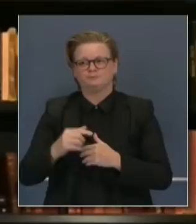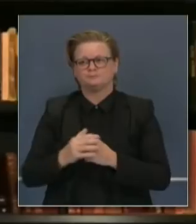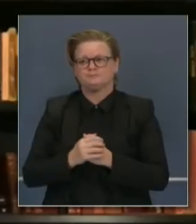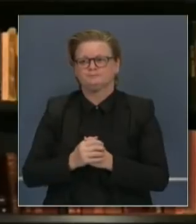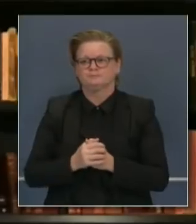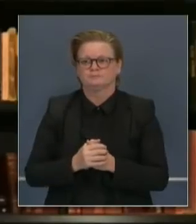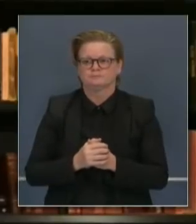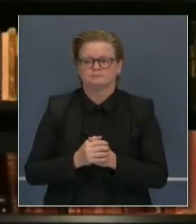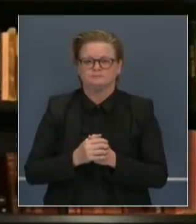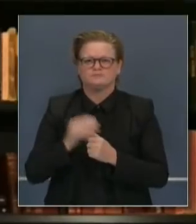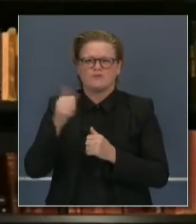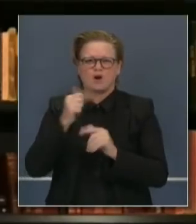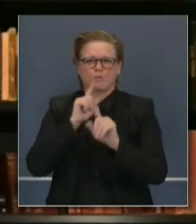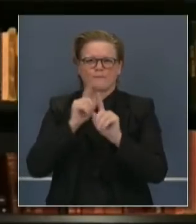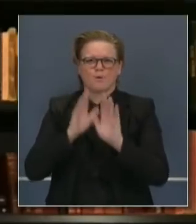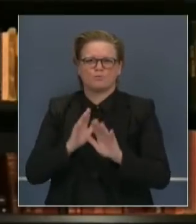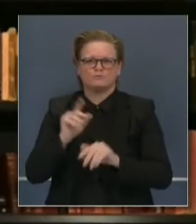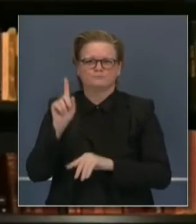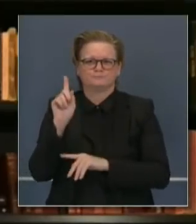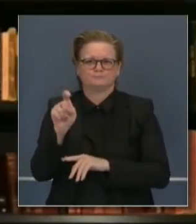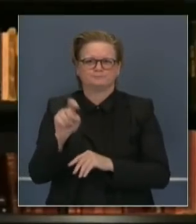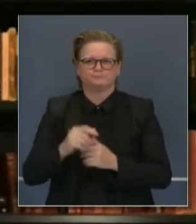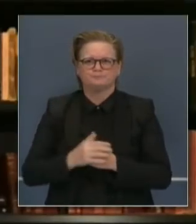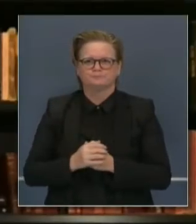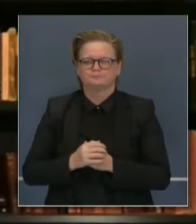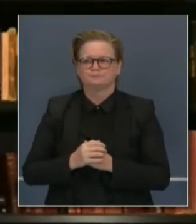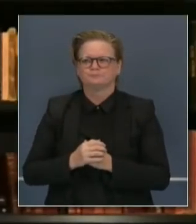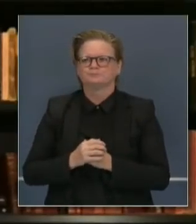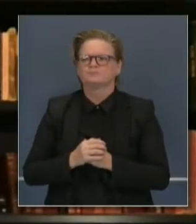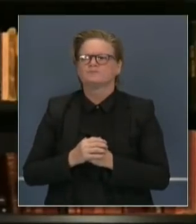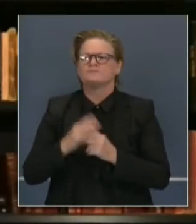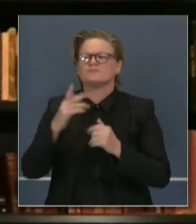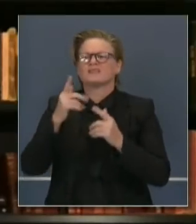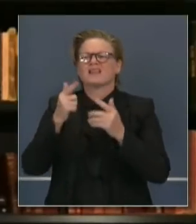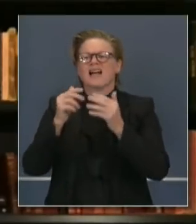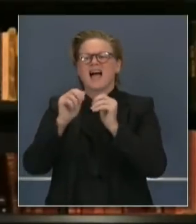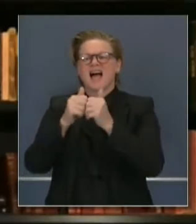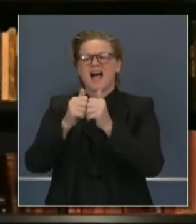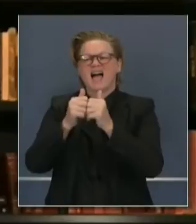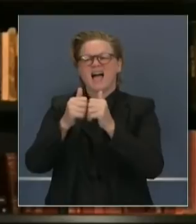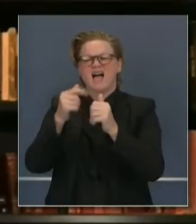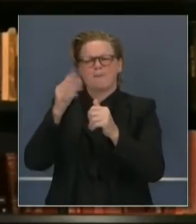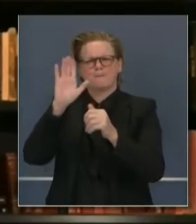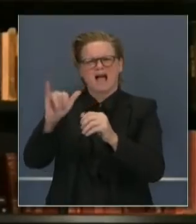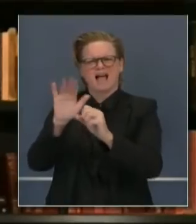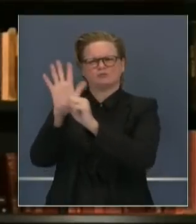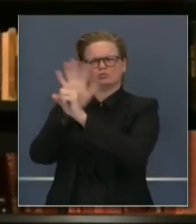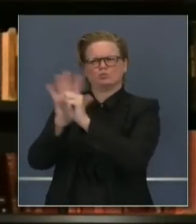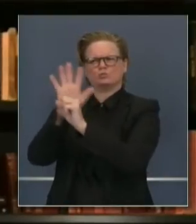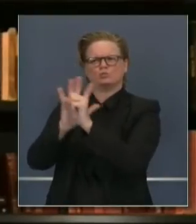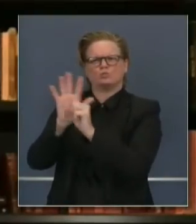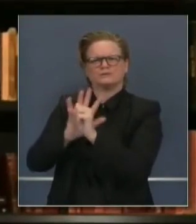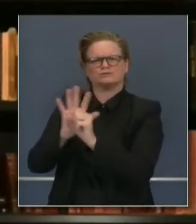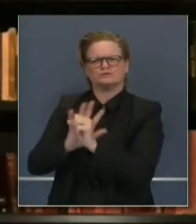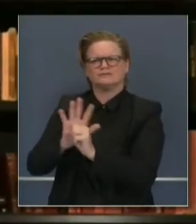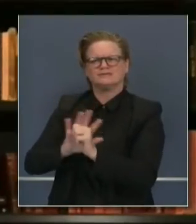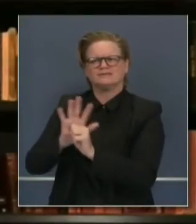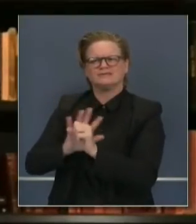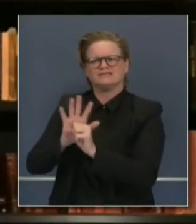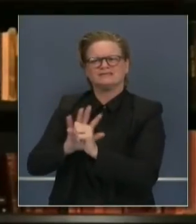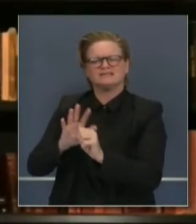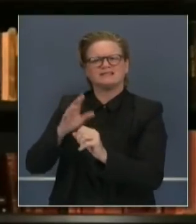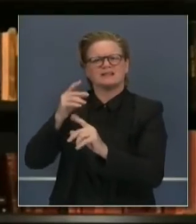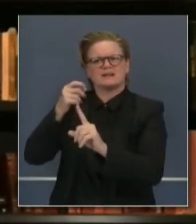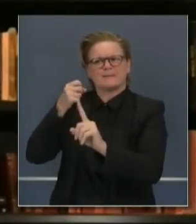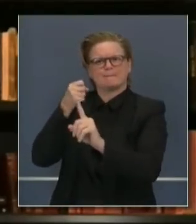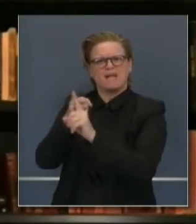Hi, Governor. I'm wondering, how will this by-region system for the new stay-at-home order affect the transfer of patients?